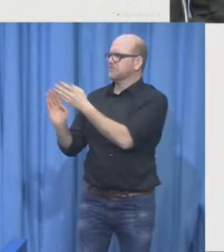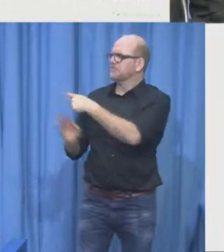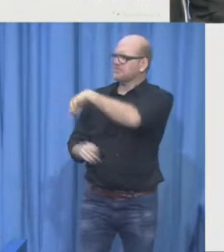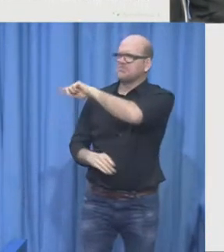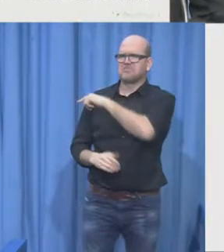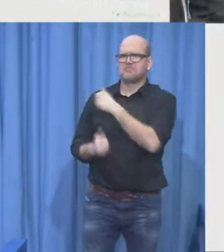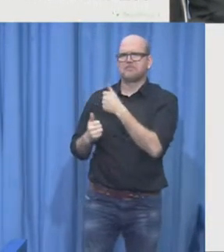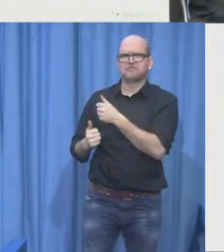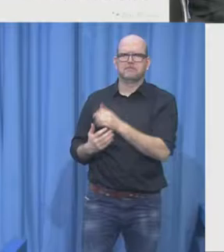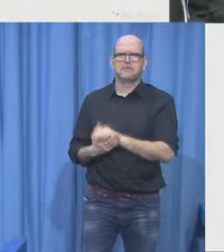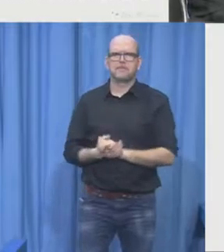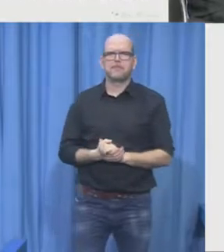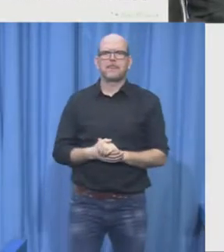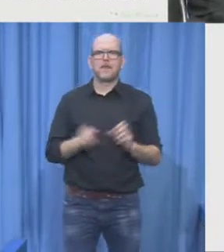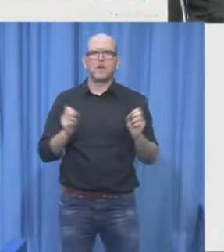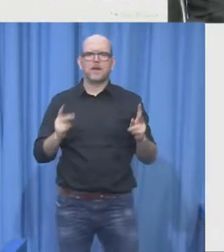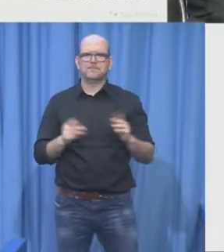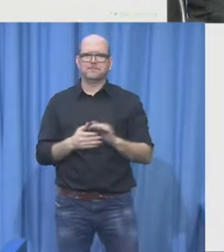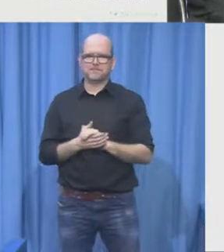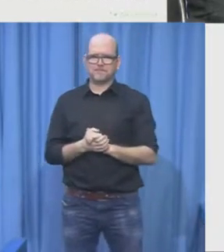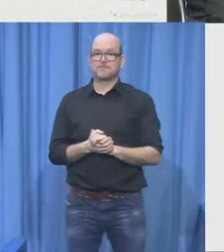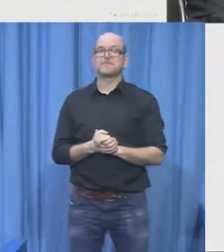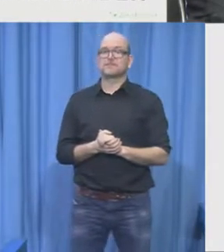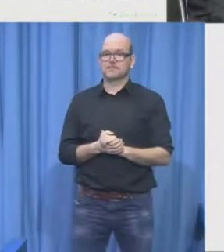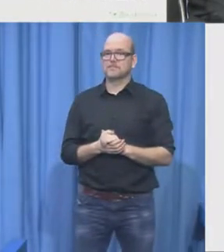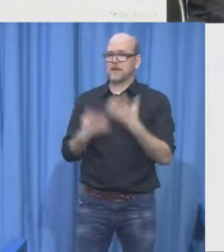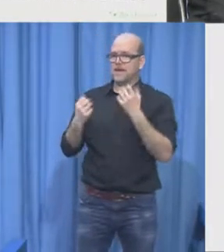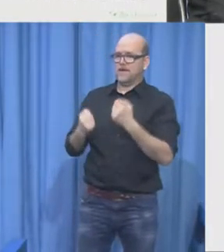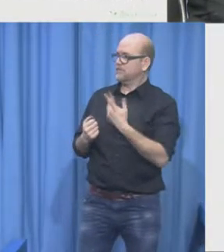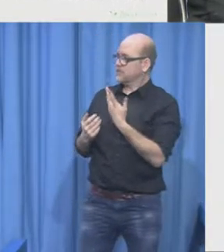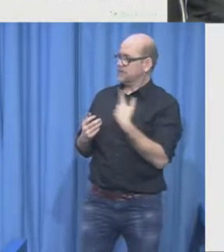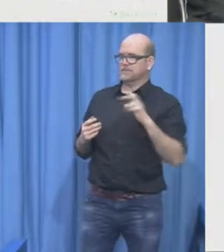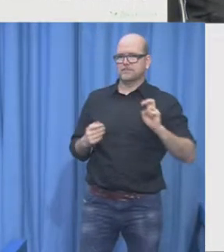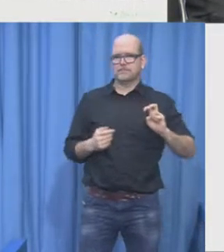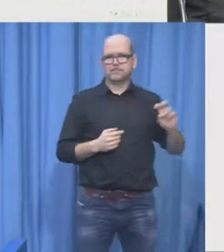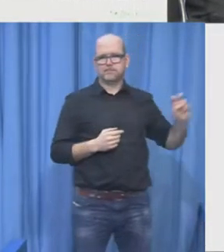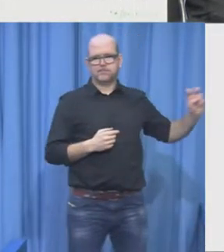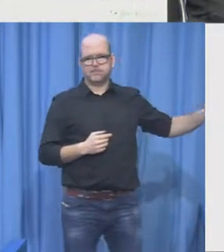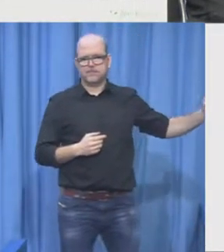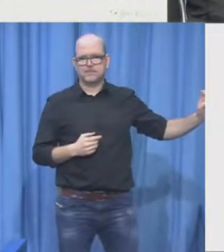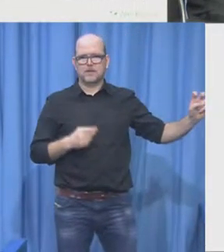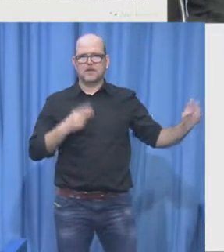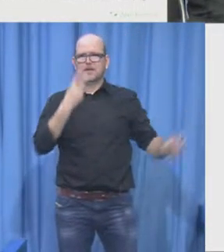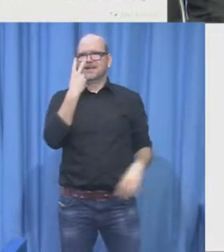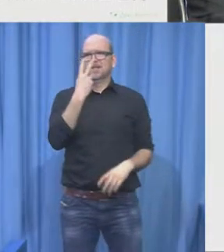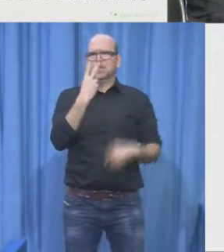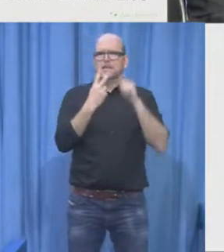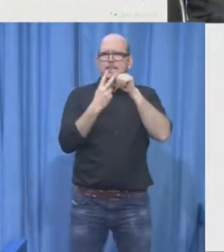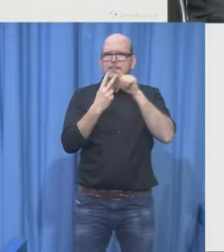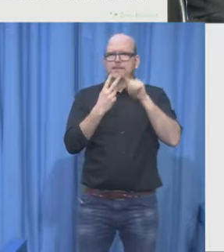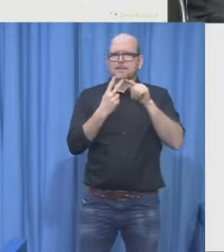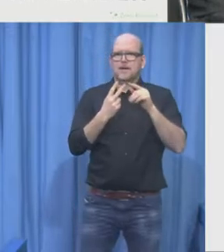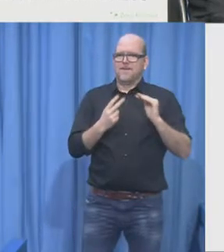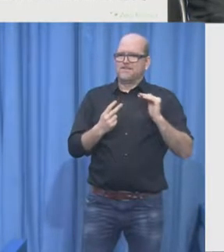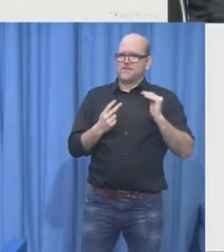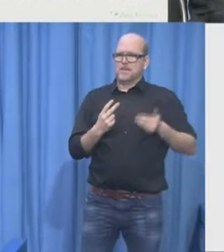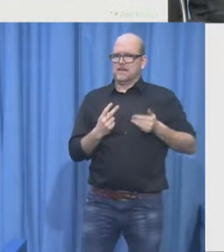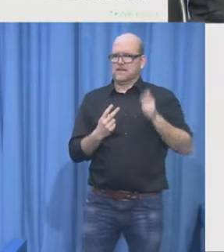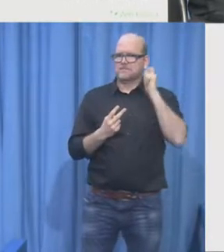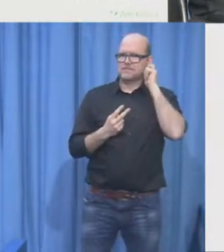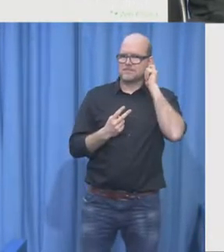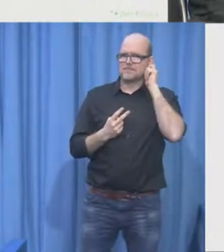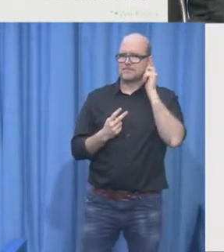that, we also have on the stage the two ladies who run the Austrian